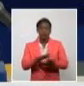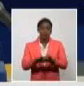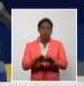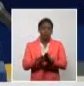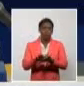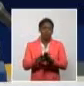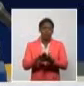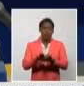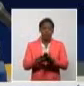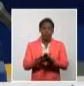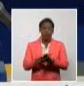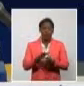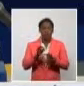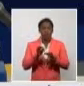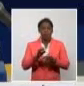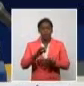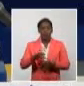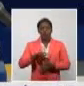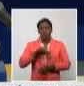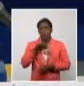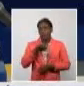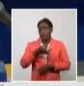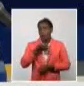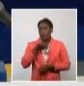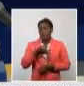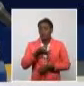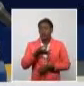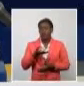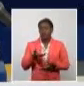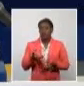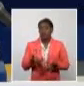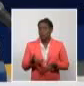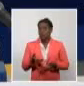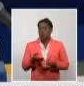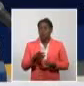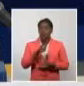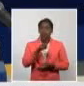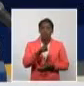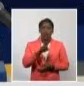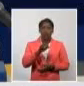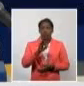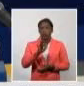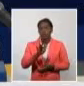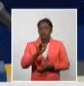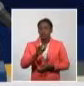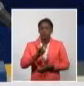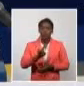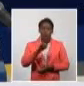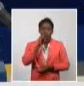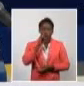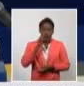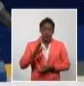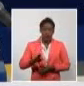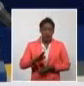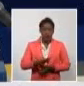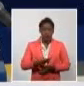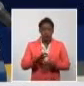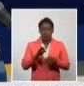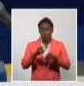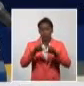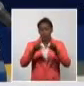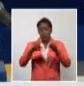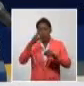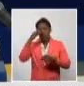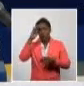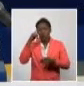been discharged, and these children who were notified yesterday, 2 are 10 years